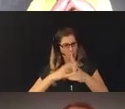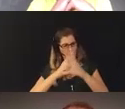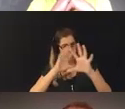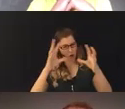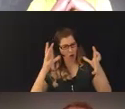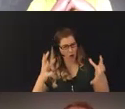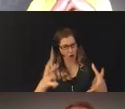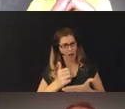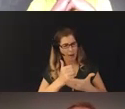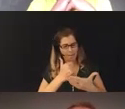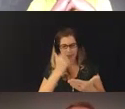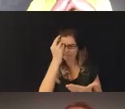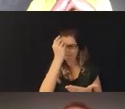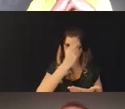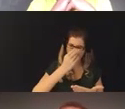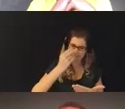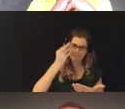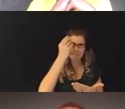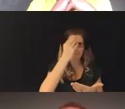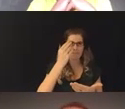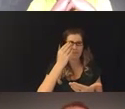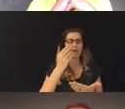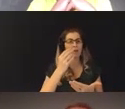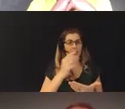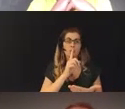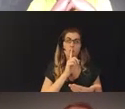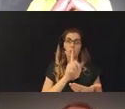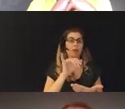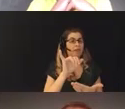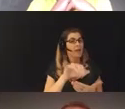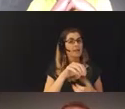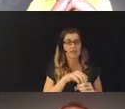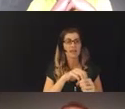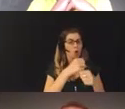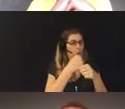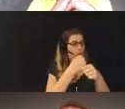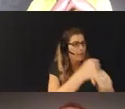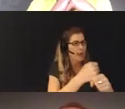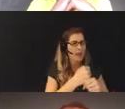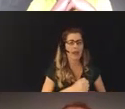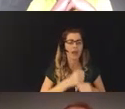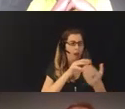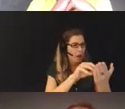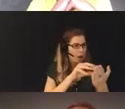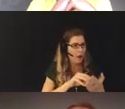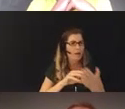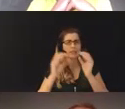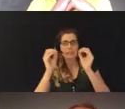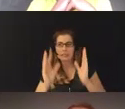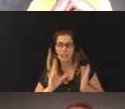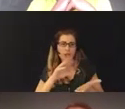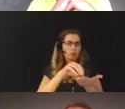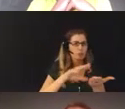lens. Therefore, it's based in a mutual creation and recreation of knowledge in which students and teachers are both